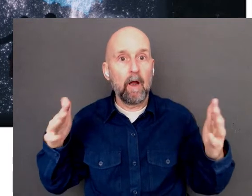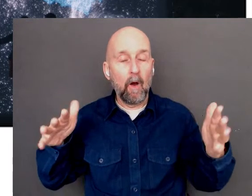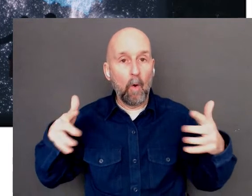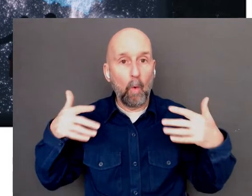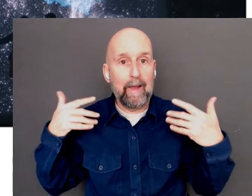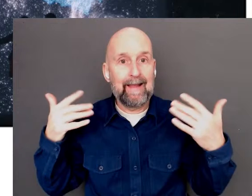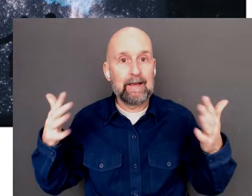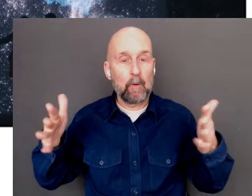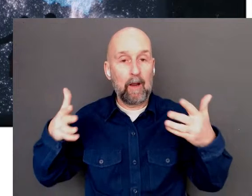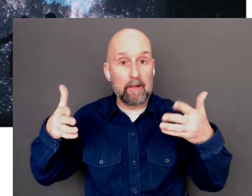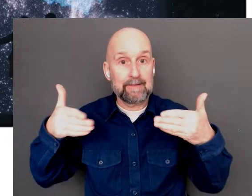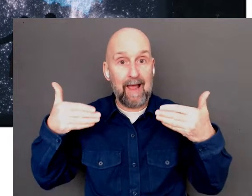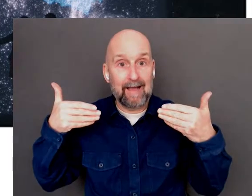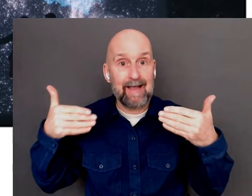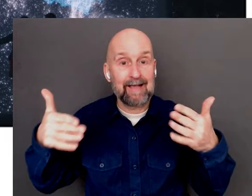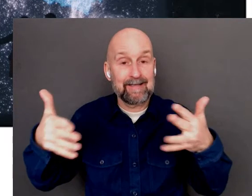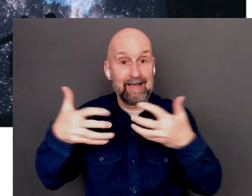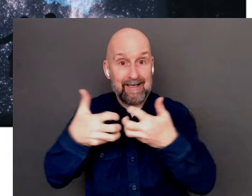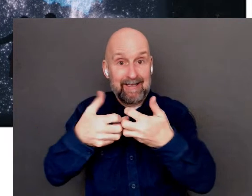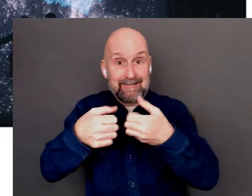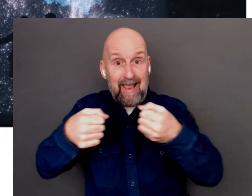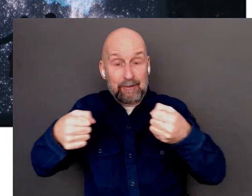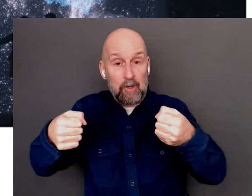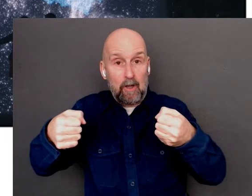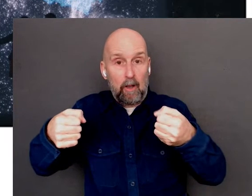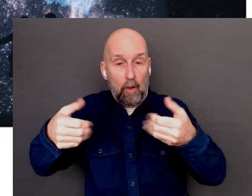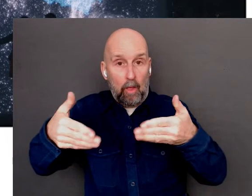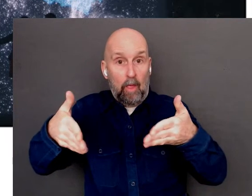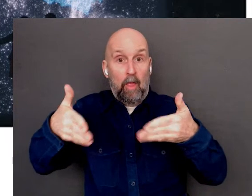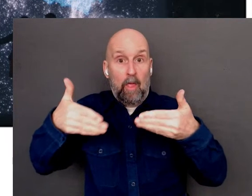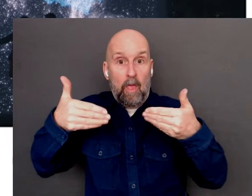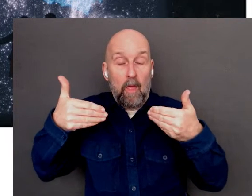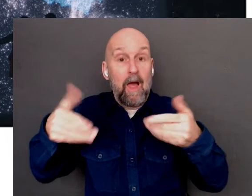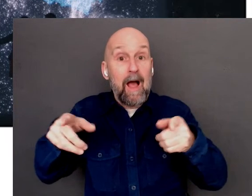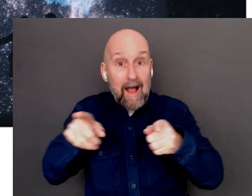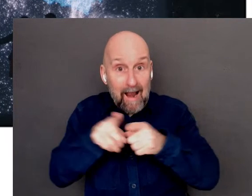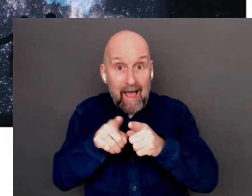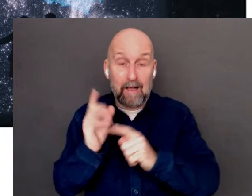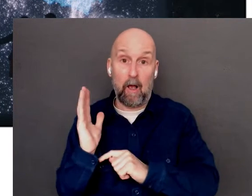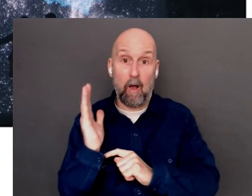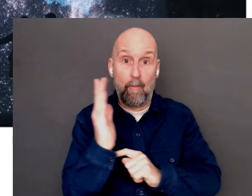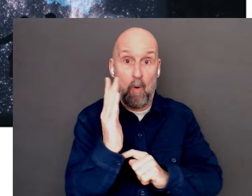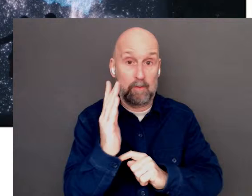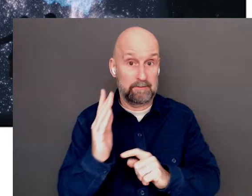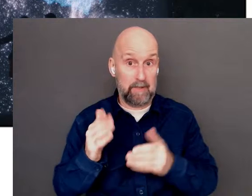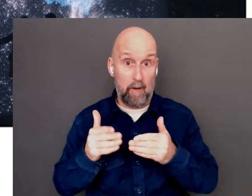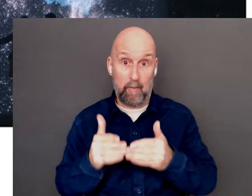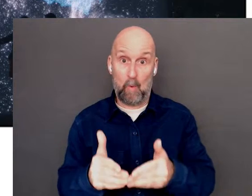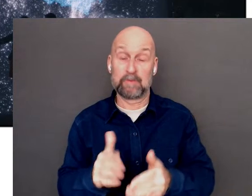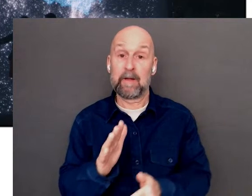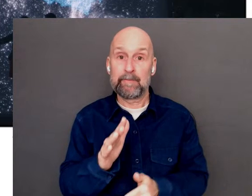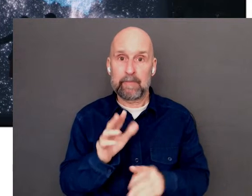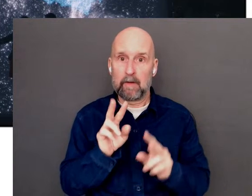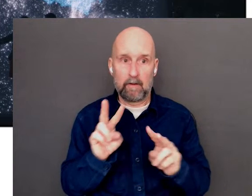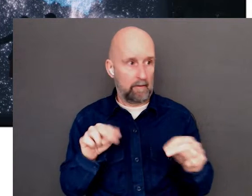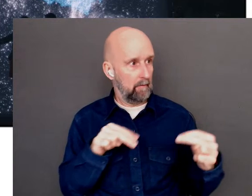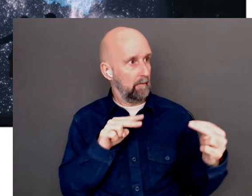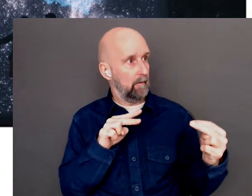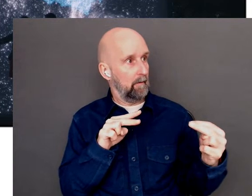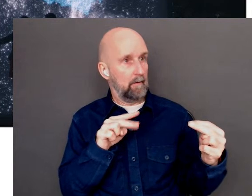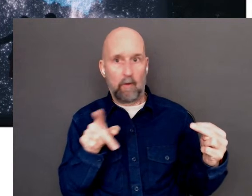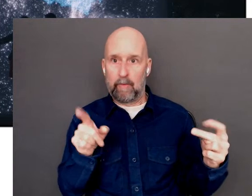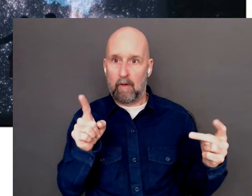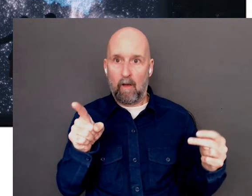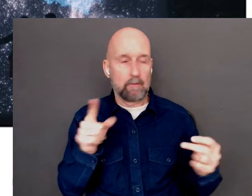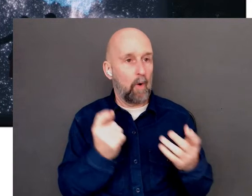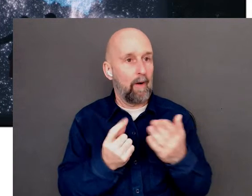has tension and becomes almost kind of like a boat sail. And so we were looking at each other and saying, oh my God, what's going to happen?